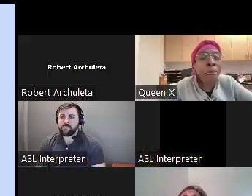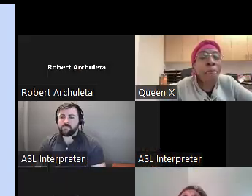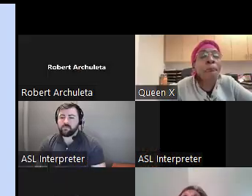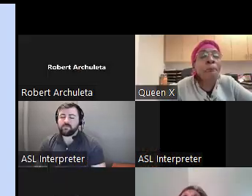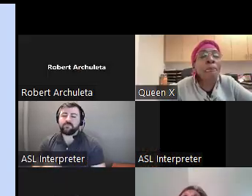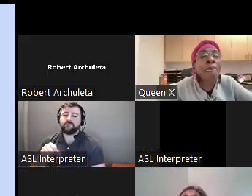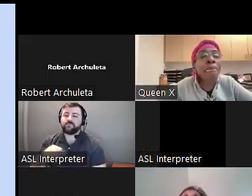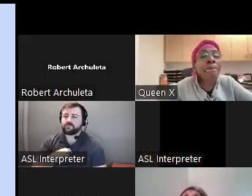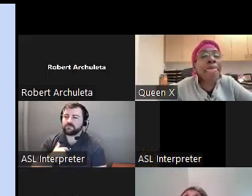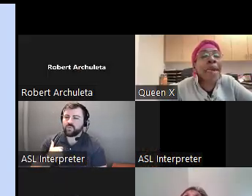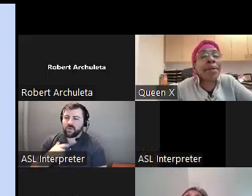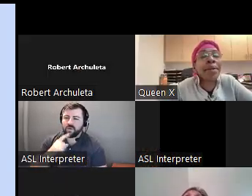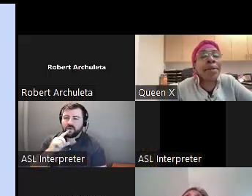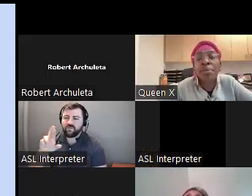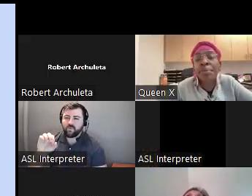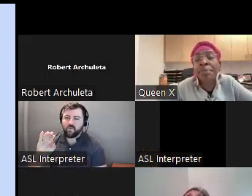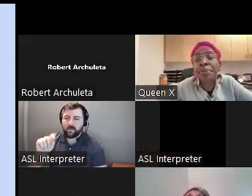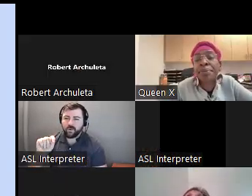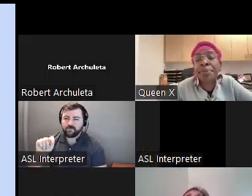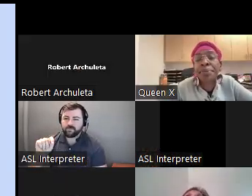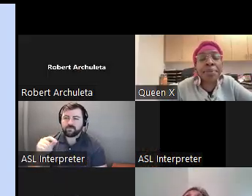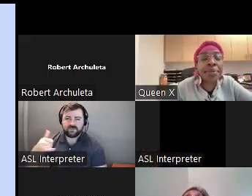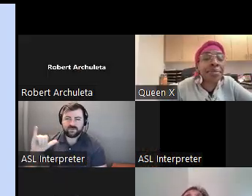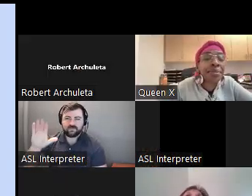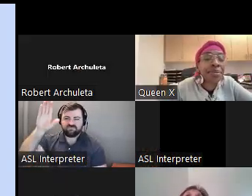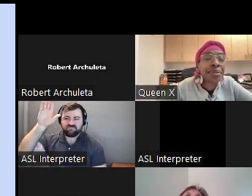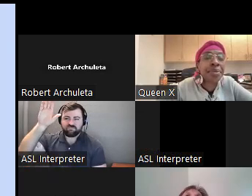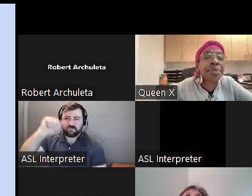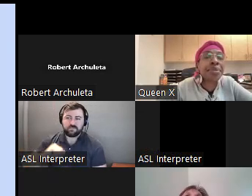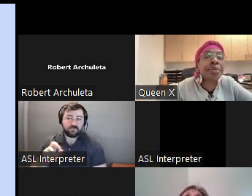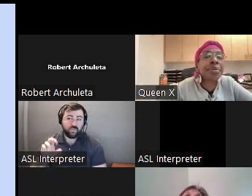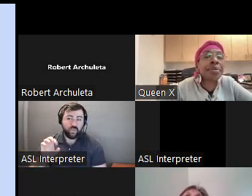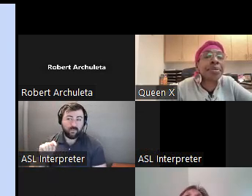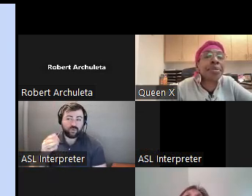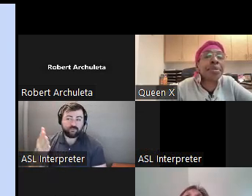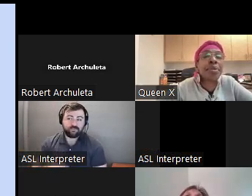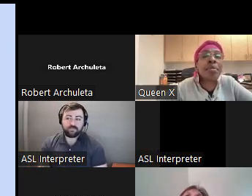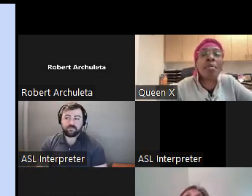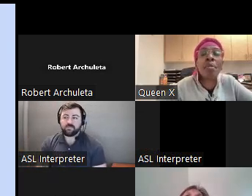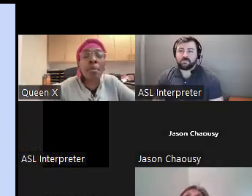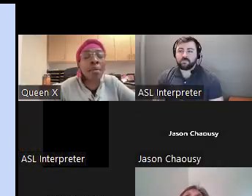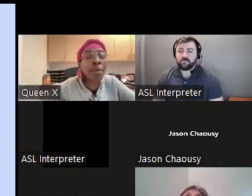Yes, Tasha, we have Robert. Robert has his hand up. Robert, go ahead.